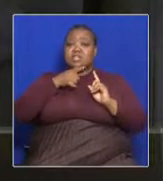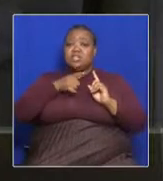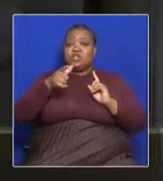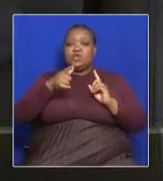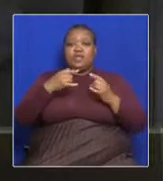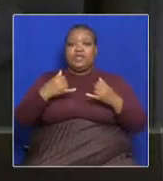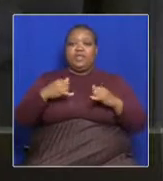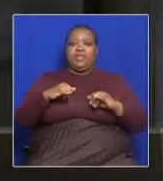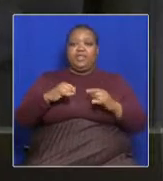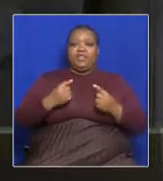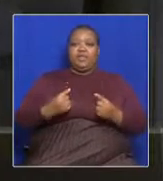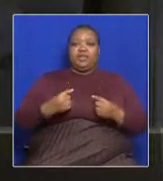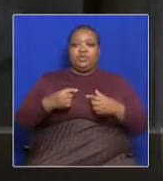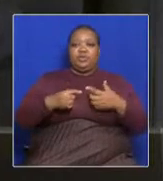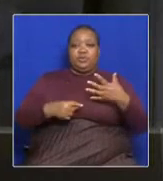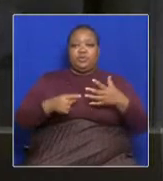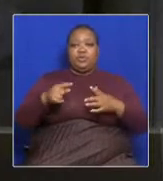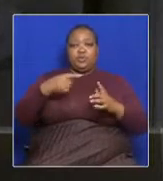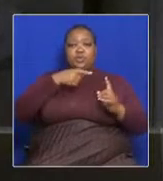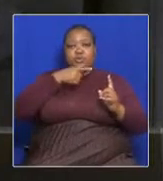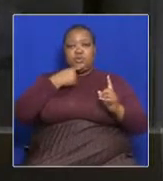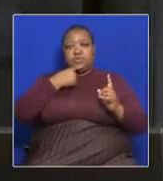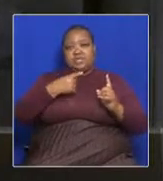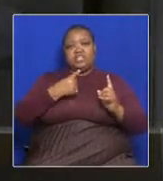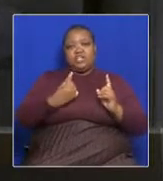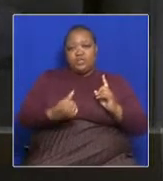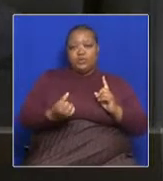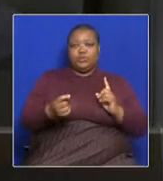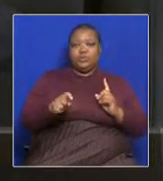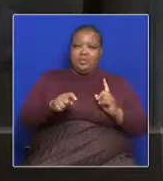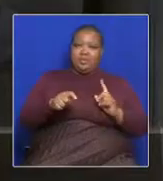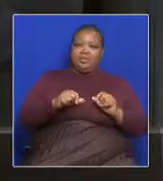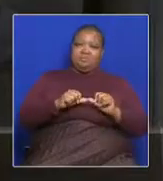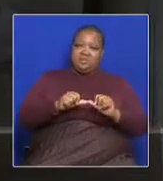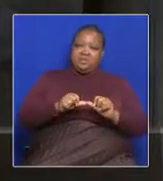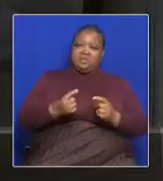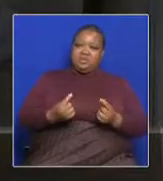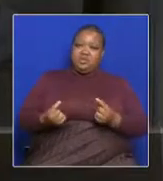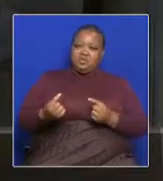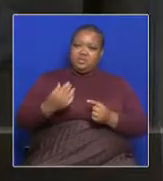then you said, do it, go ahead and do it. Can you just clarify